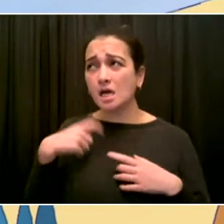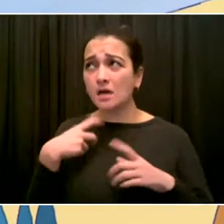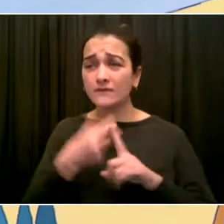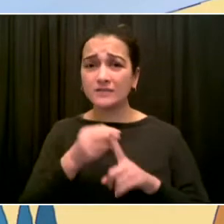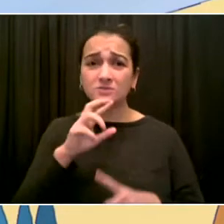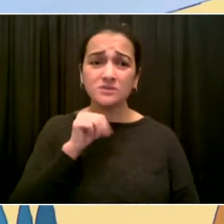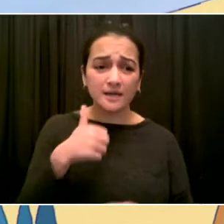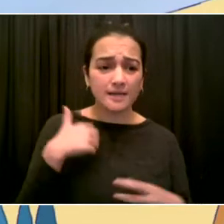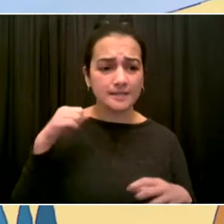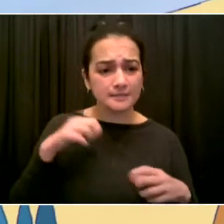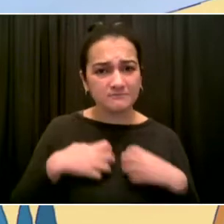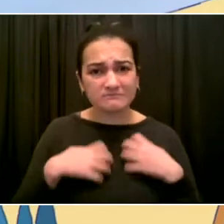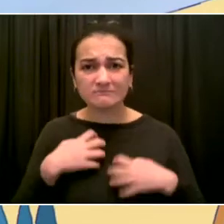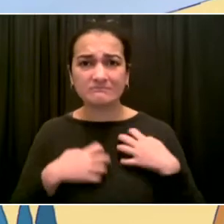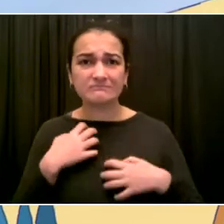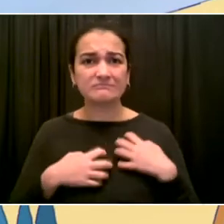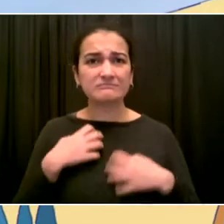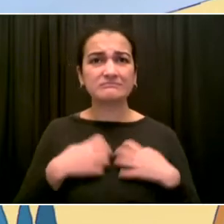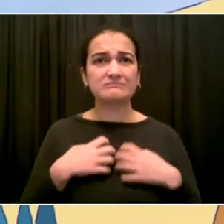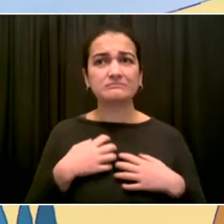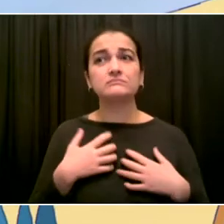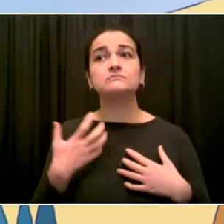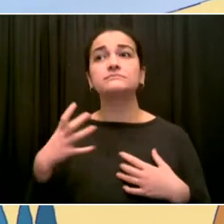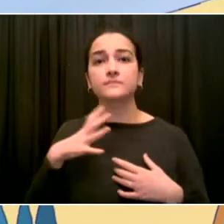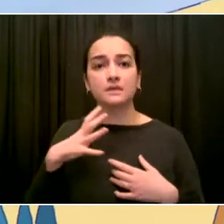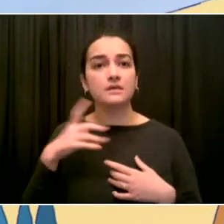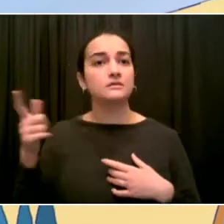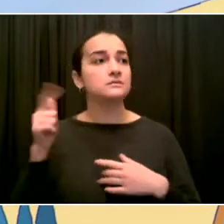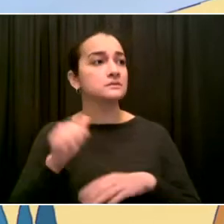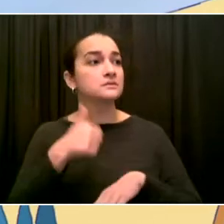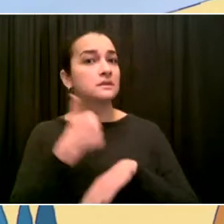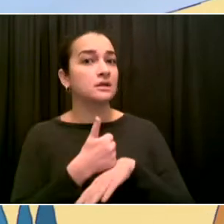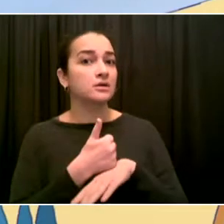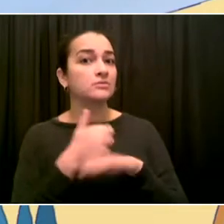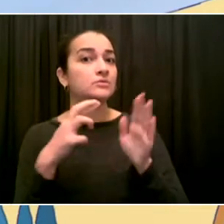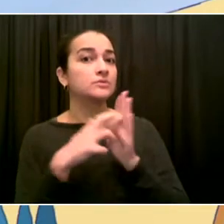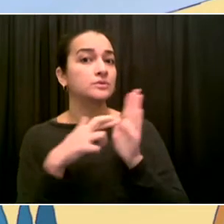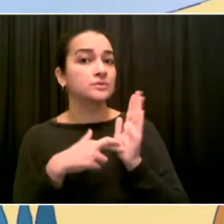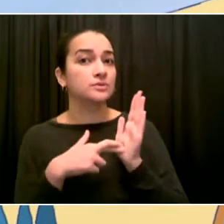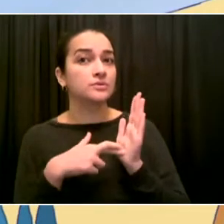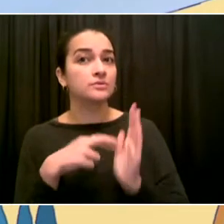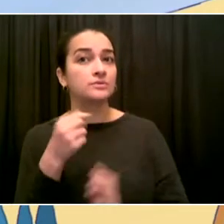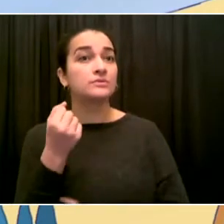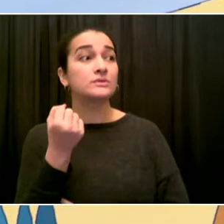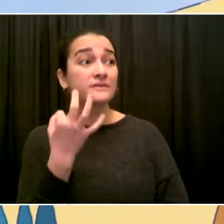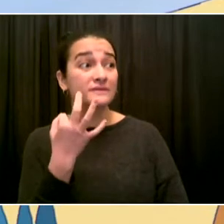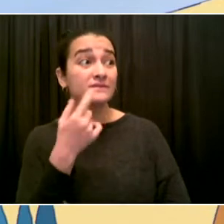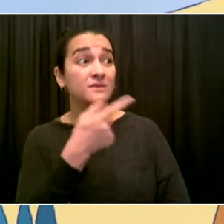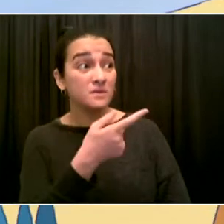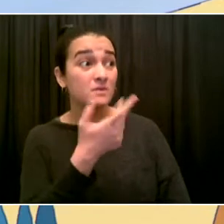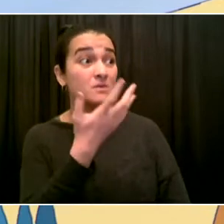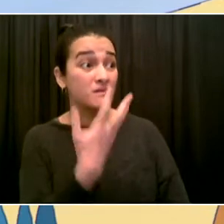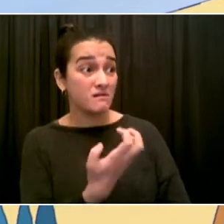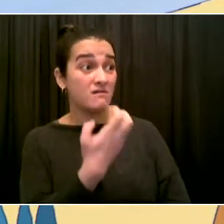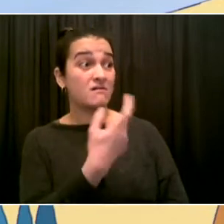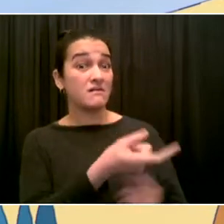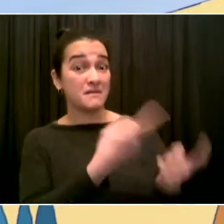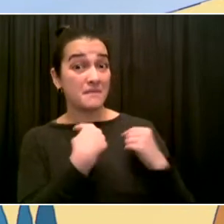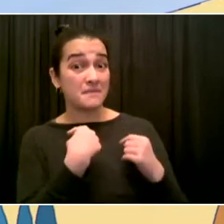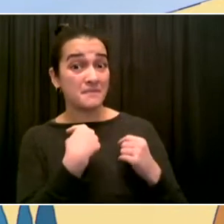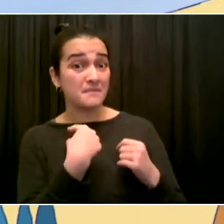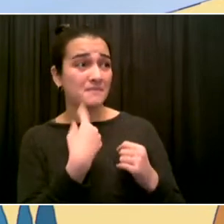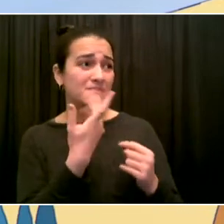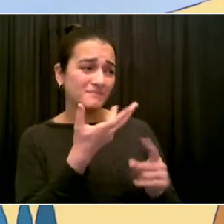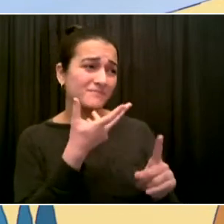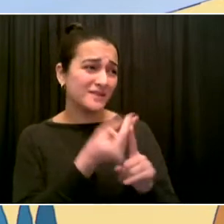other family members will hear that, they'll respect it, and that's going to be encouragement for people to get vaccinated. I think if it's a situation